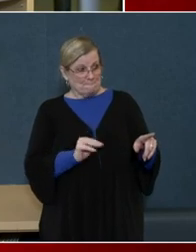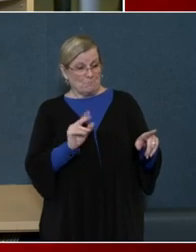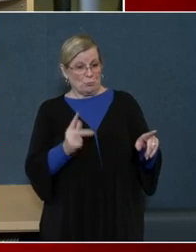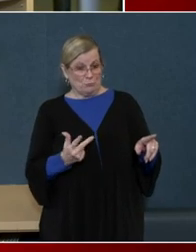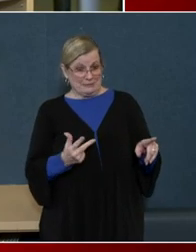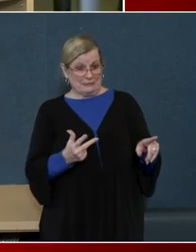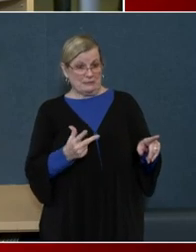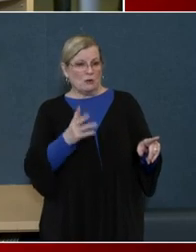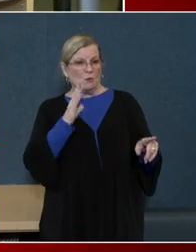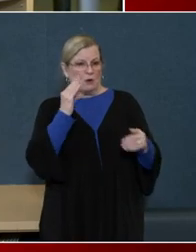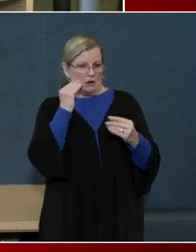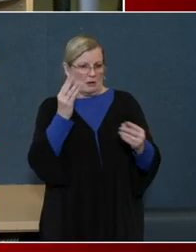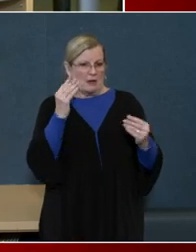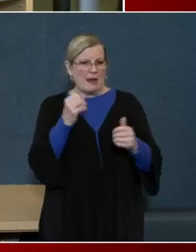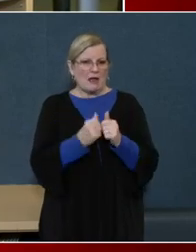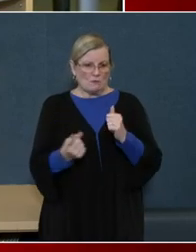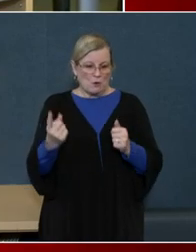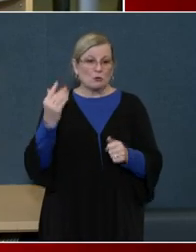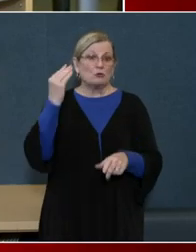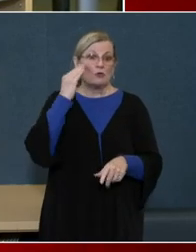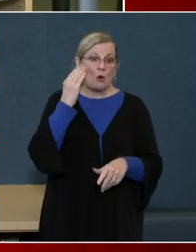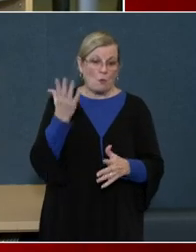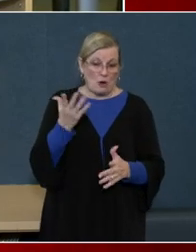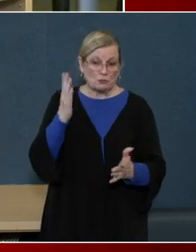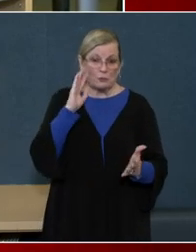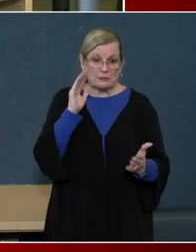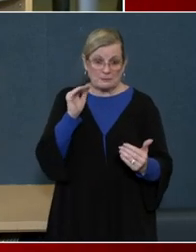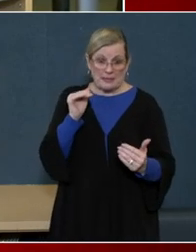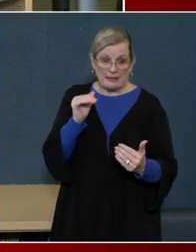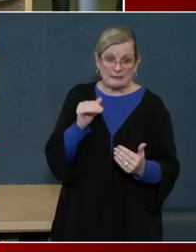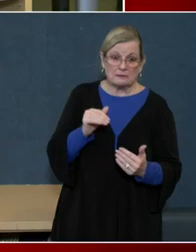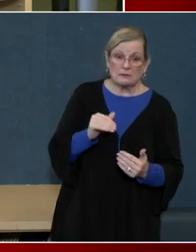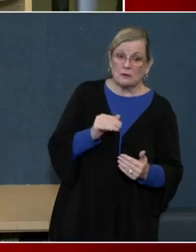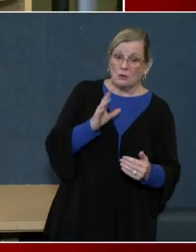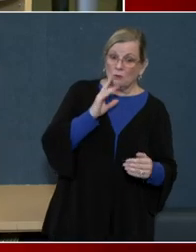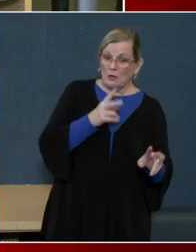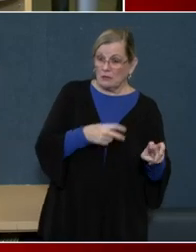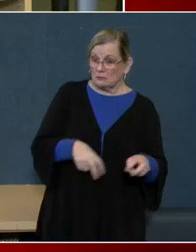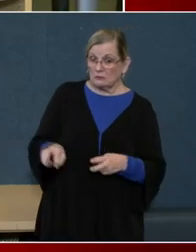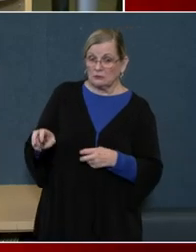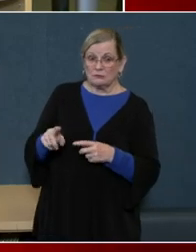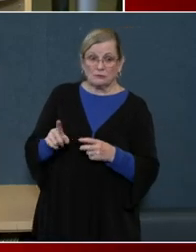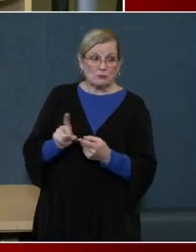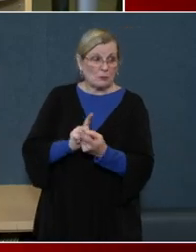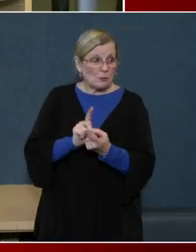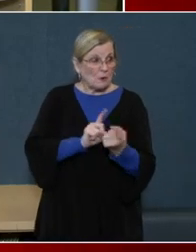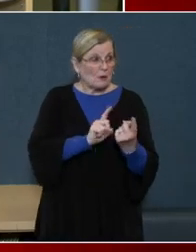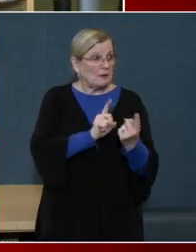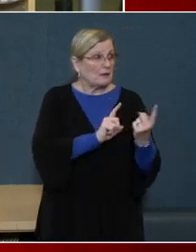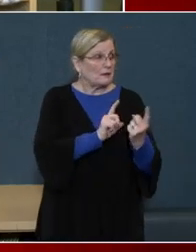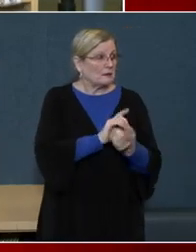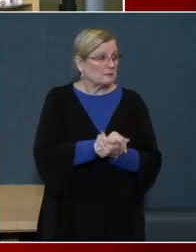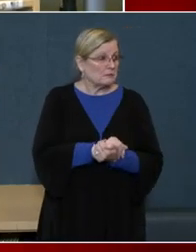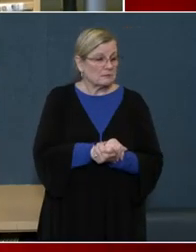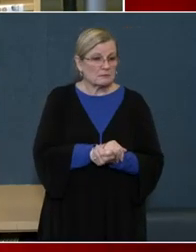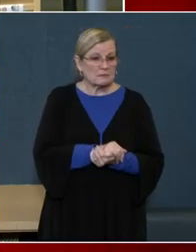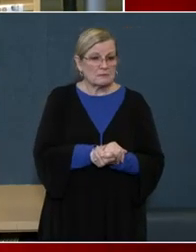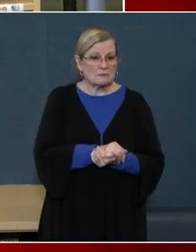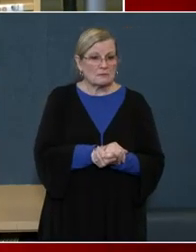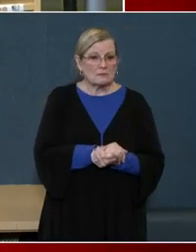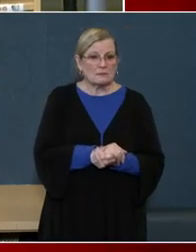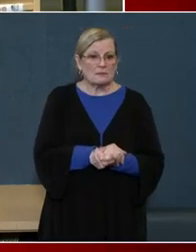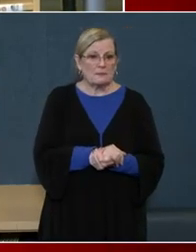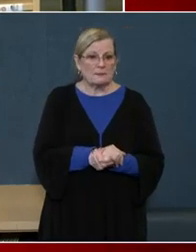what will be available for in-person experiences. Yes, Perry. So the mayor and other city officials have said, based on